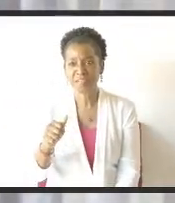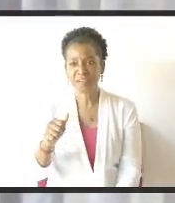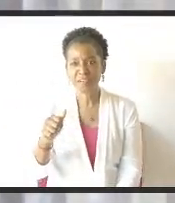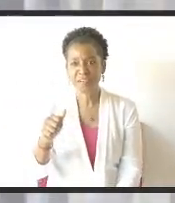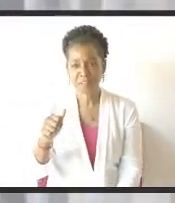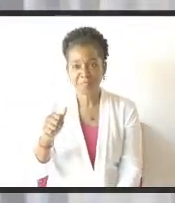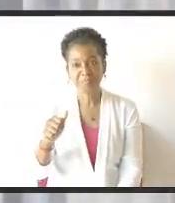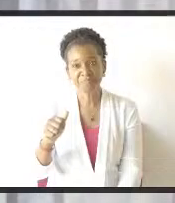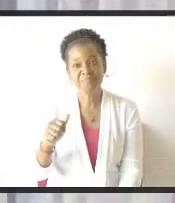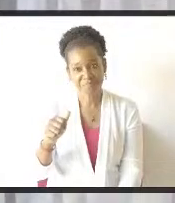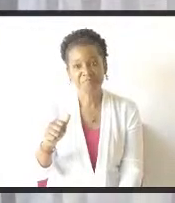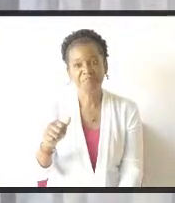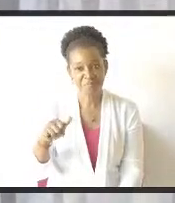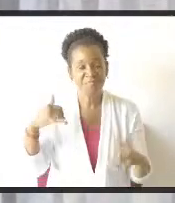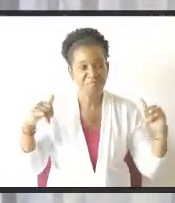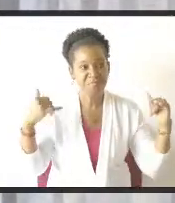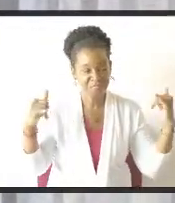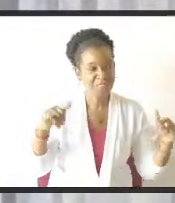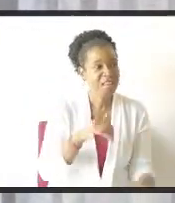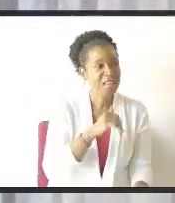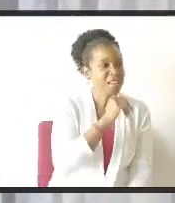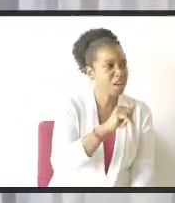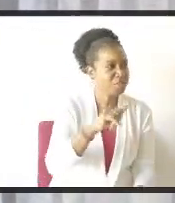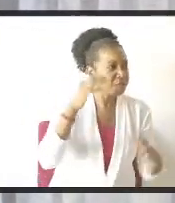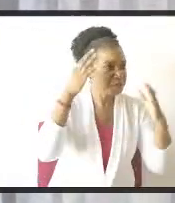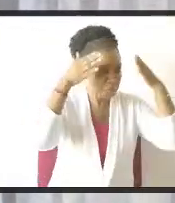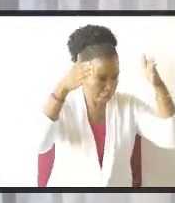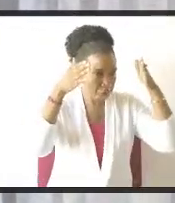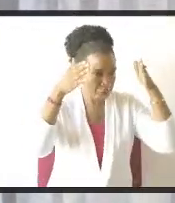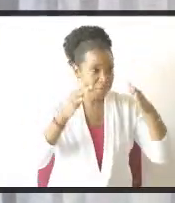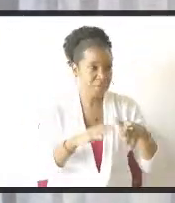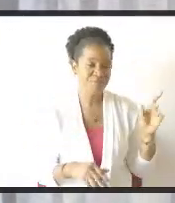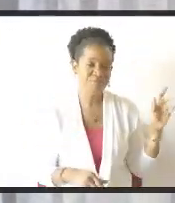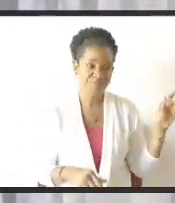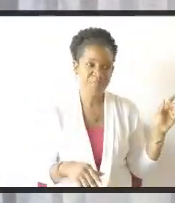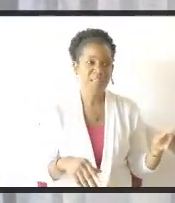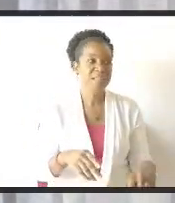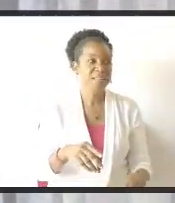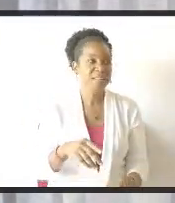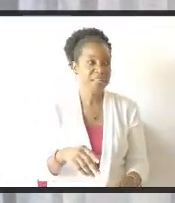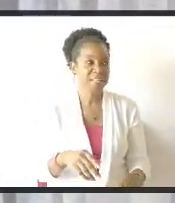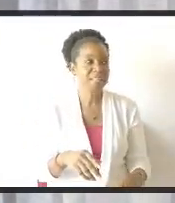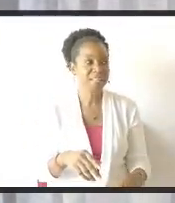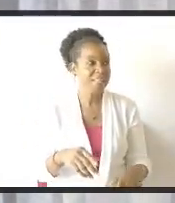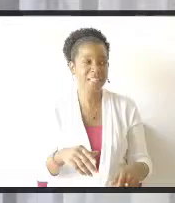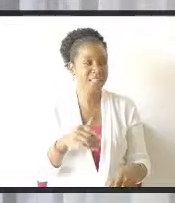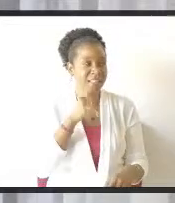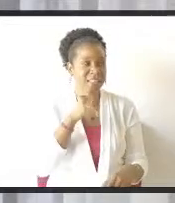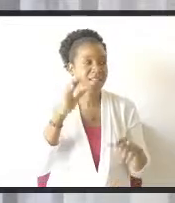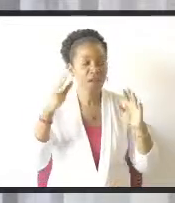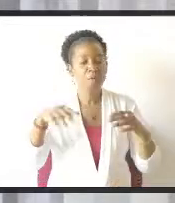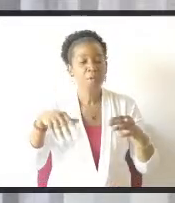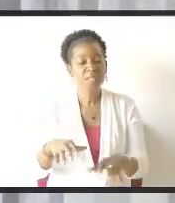making mockery of his presentation, God spoke to me.